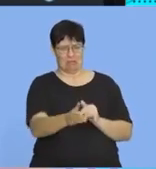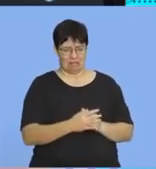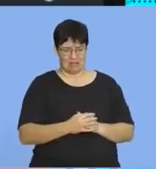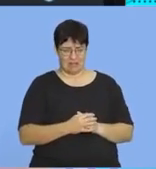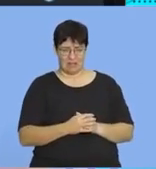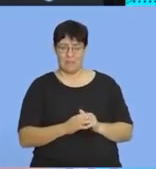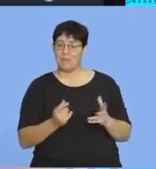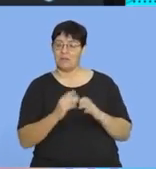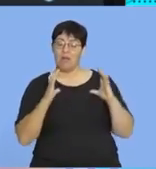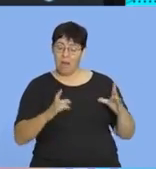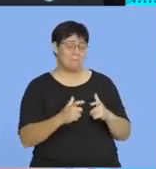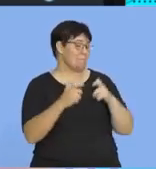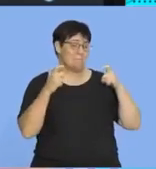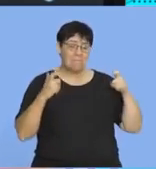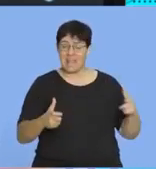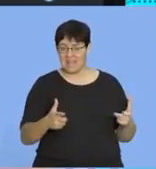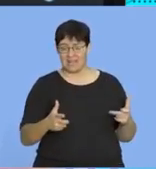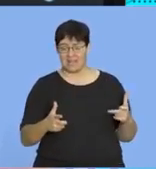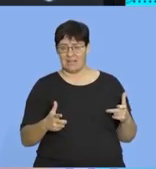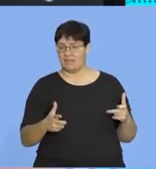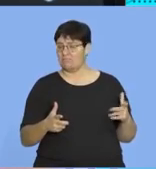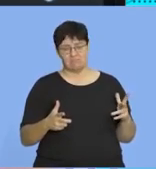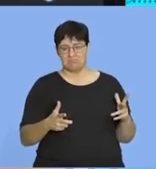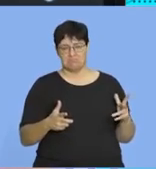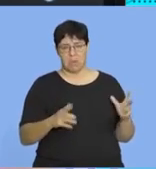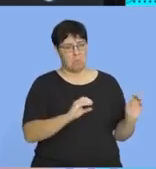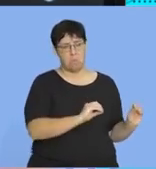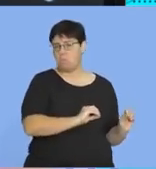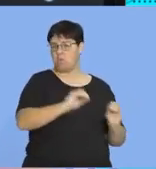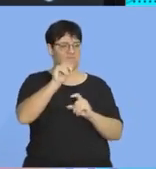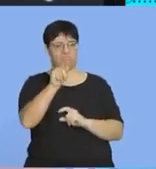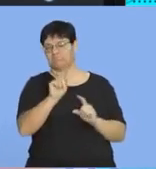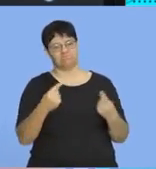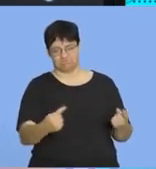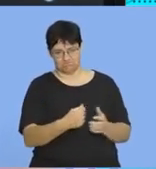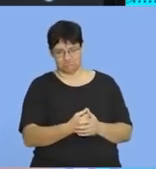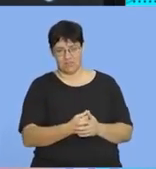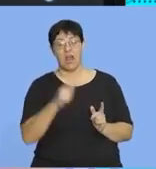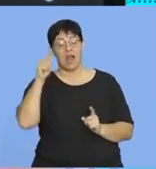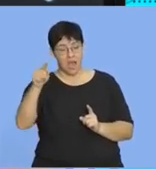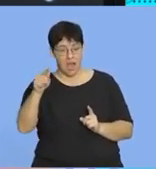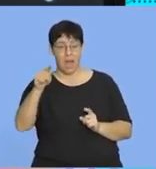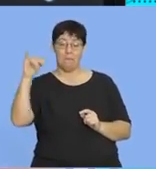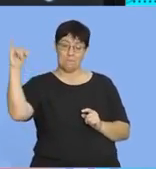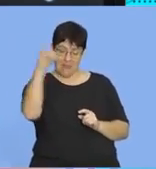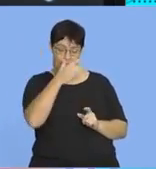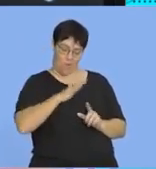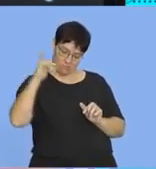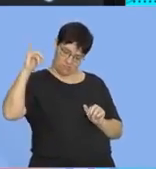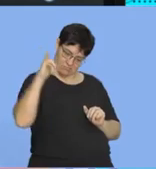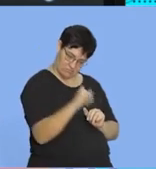okay? But the Earth is so big that it's not going to move towards the plane. The plane is going to go towards the